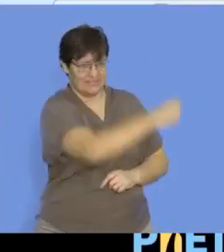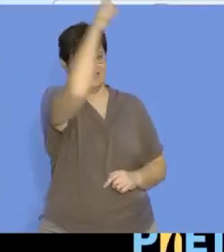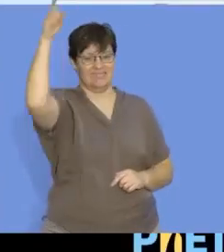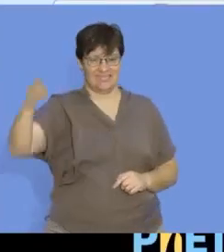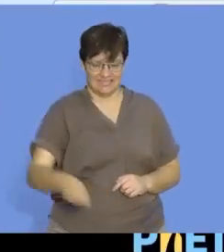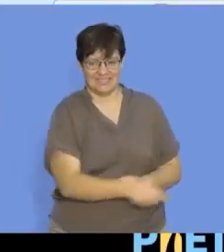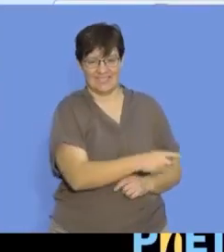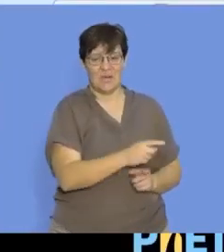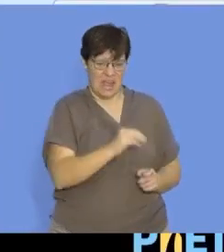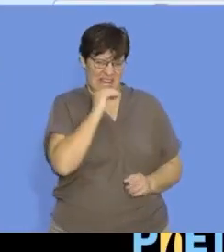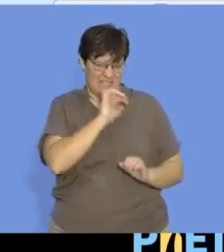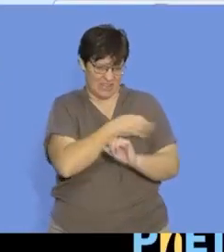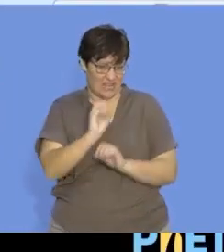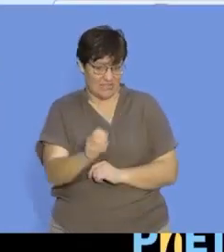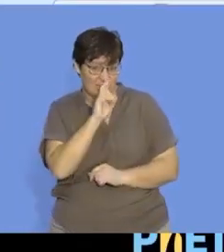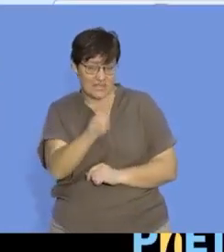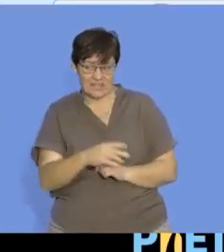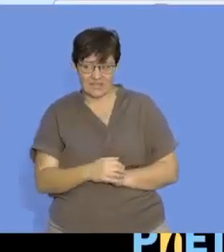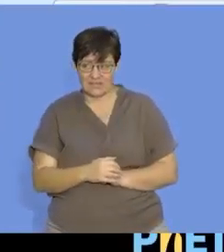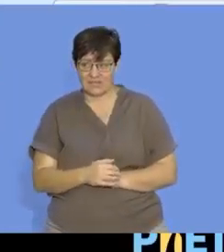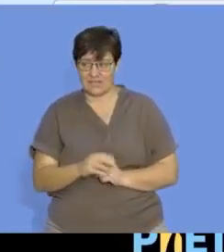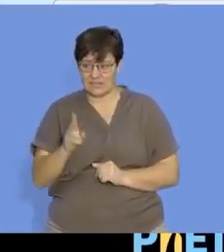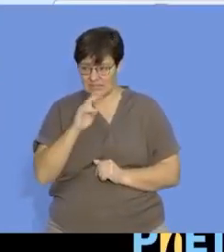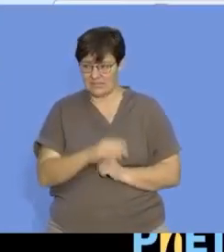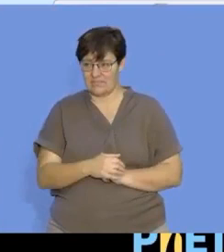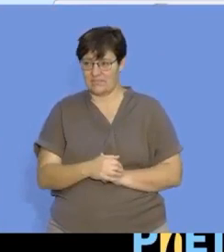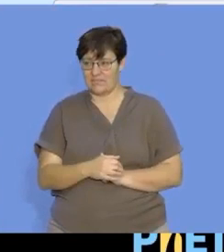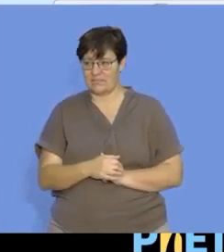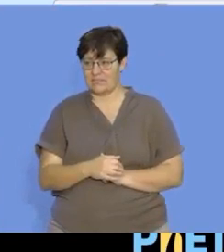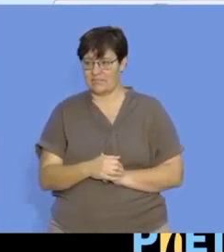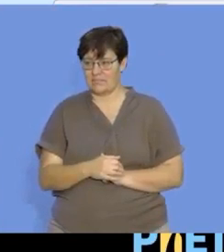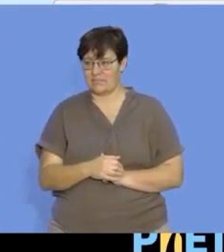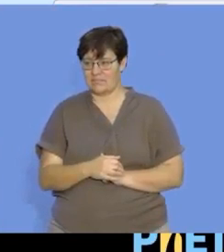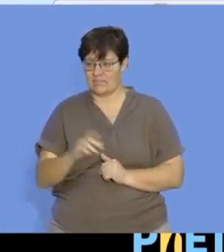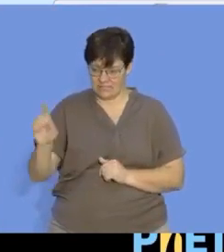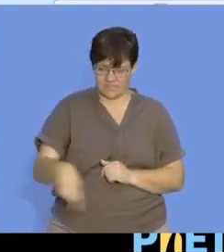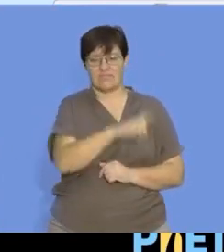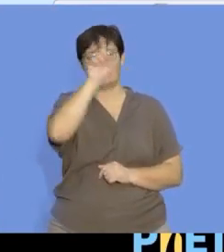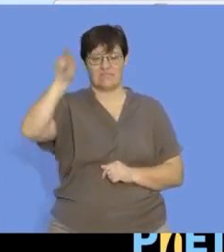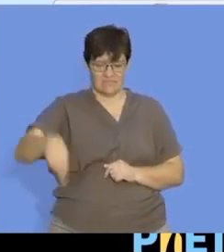So let's see. Watch. There we go.